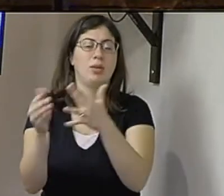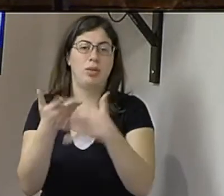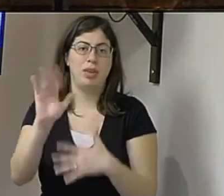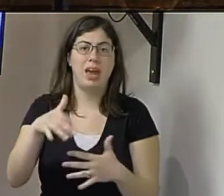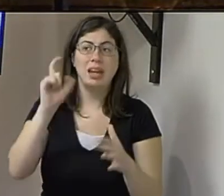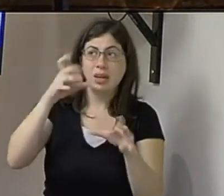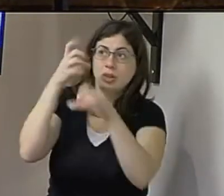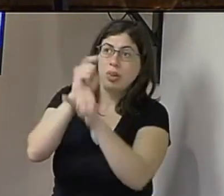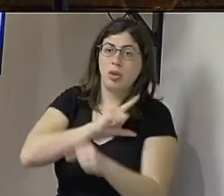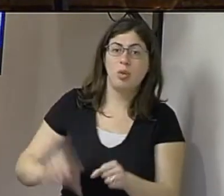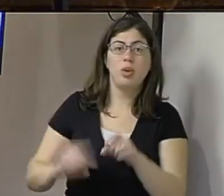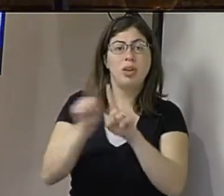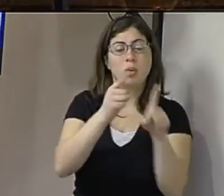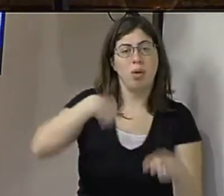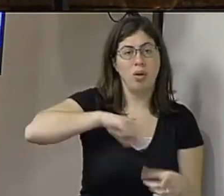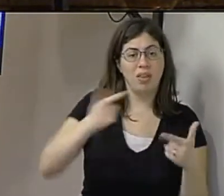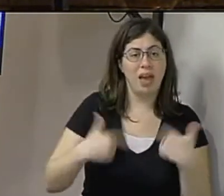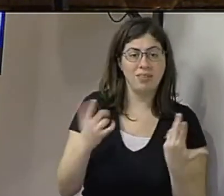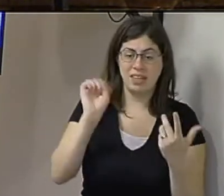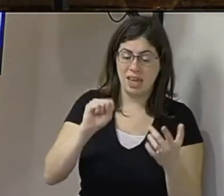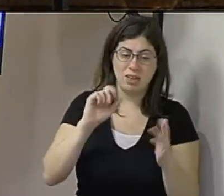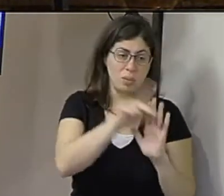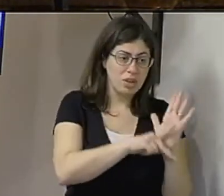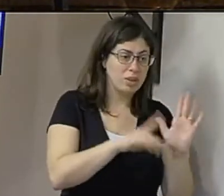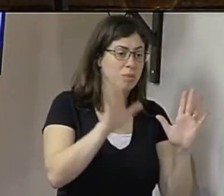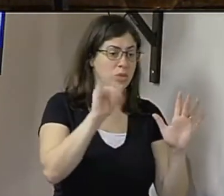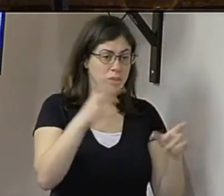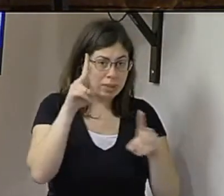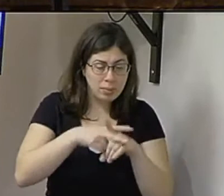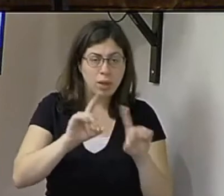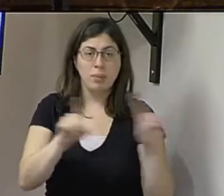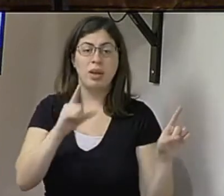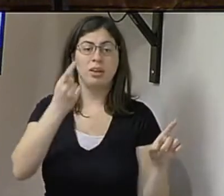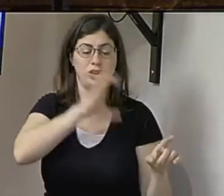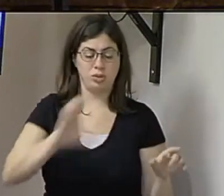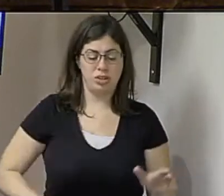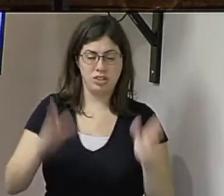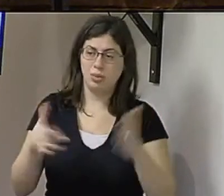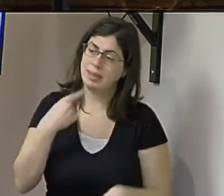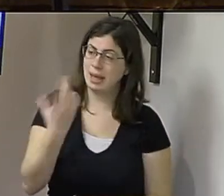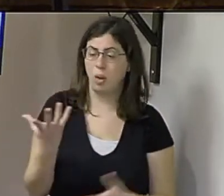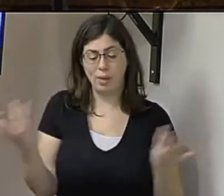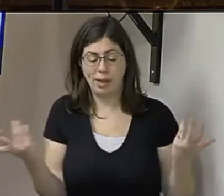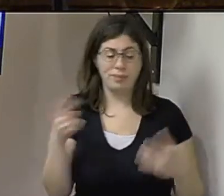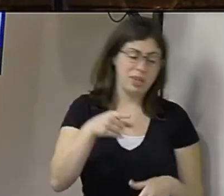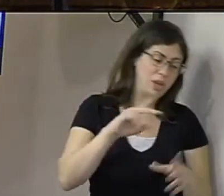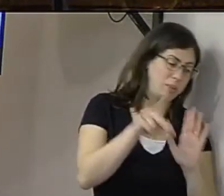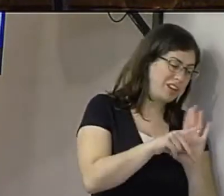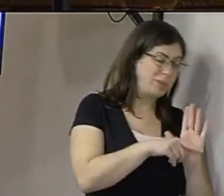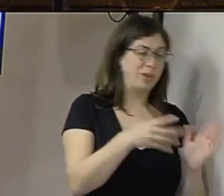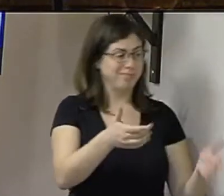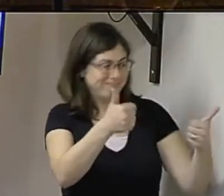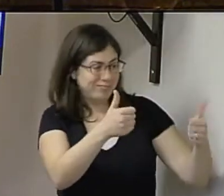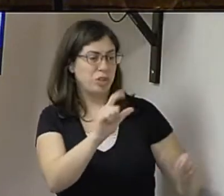trust the Lord for that too in our lives. Yes, there are universal principles, but you know, as Christians, we're not just people who say, well, you know, here's a universal principle. Good